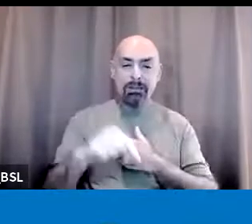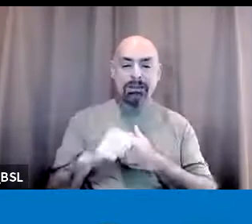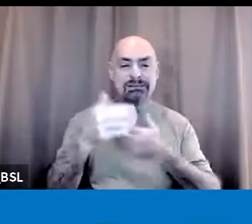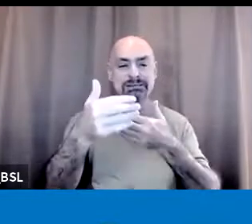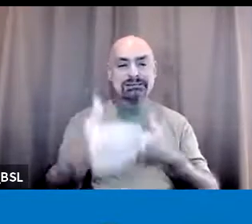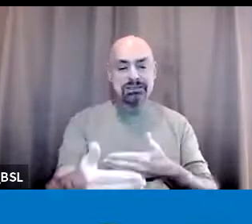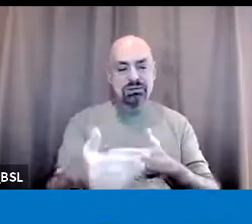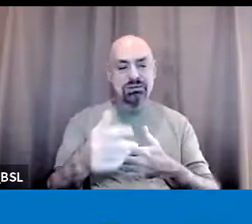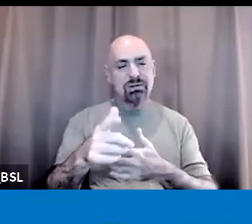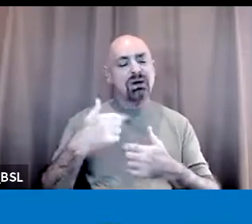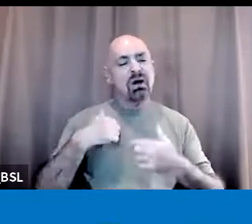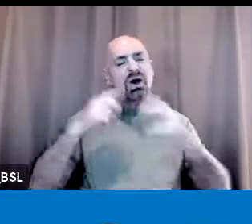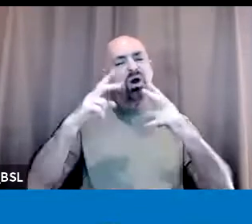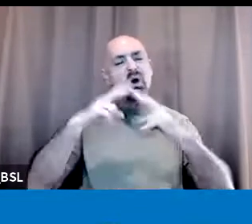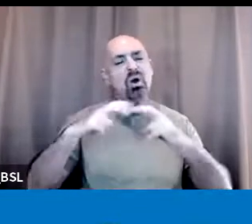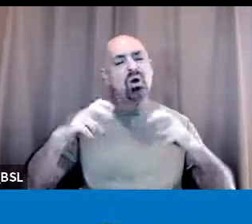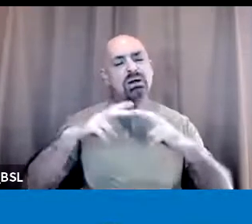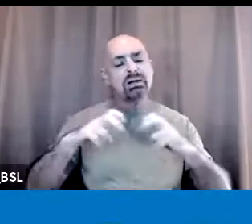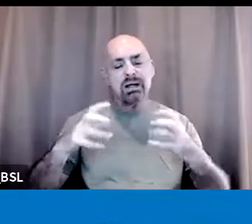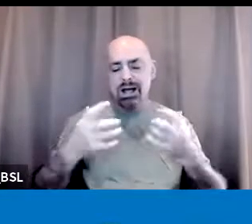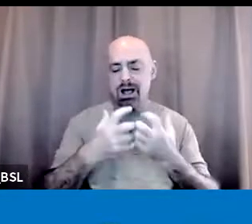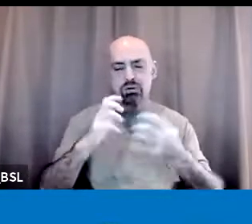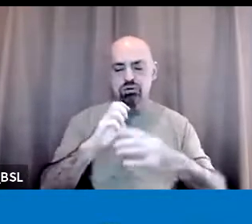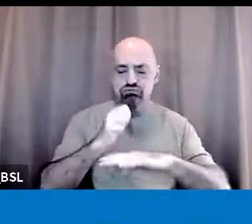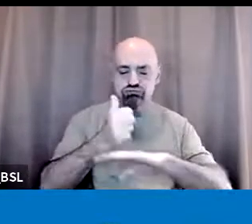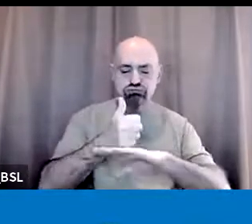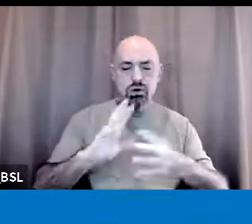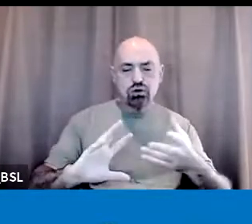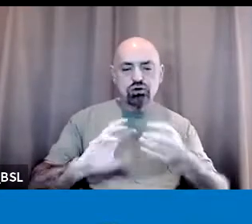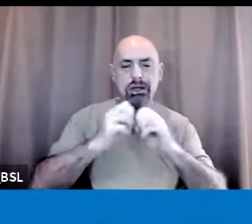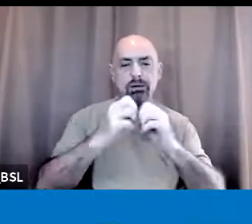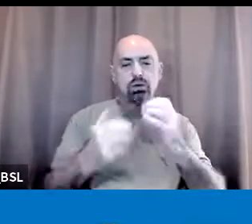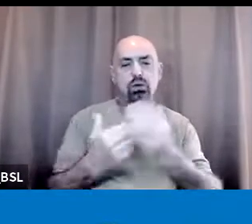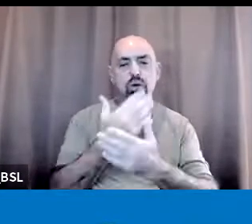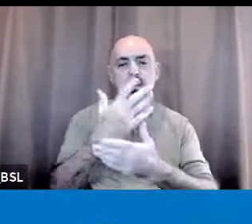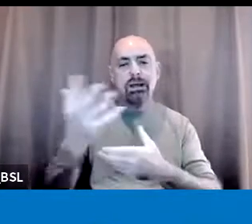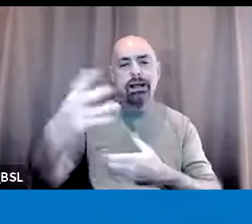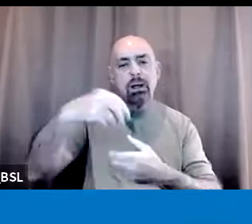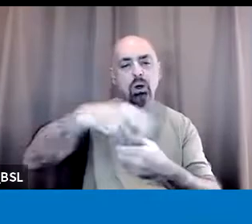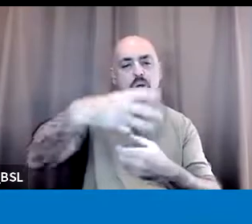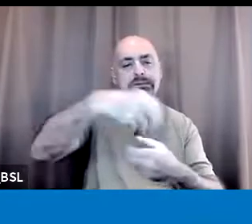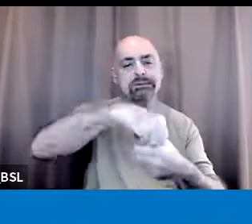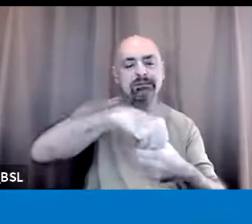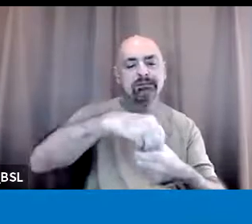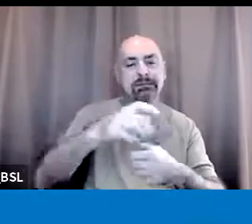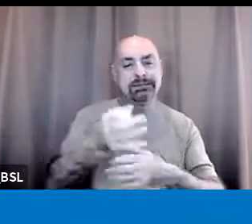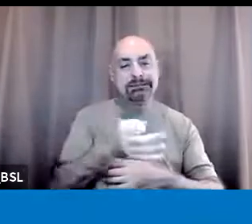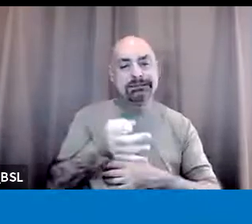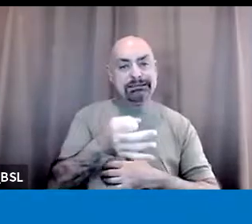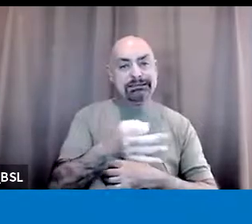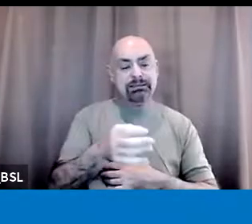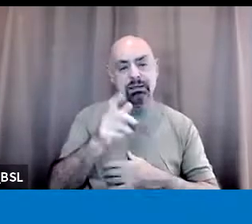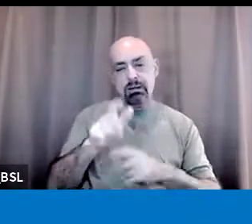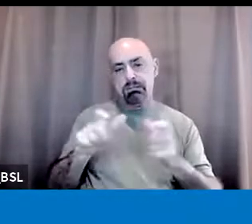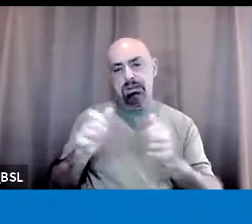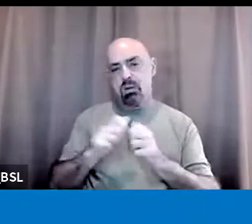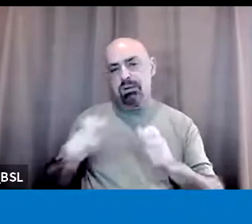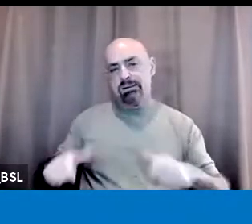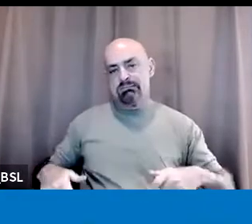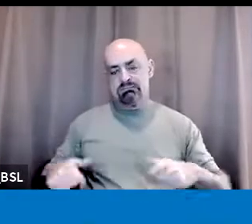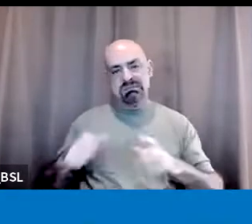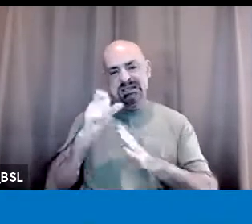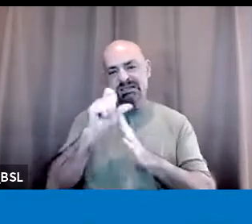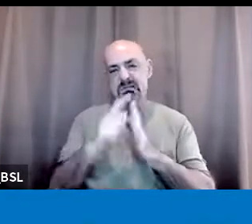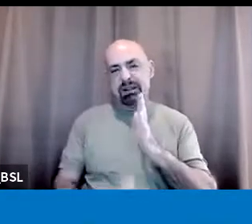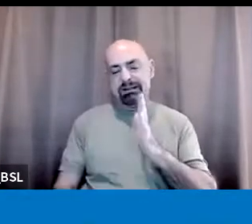will be looking at how we can create more inclusive cities for people with disabilities, particularly living in Mongolia. But